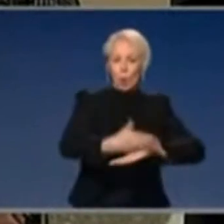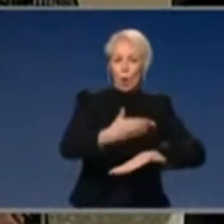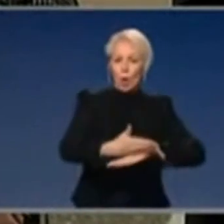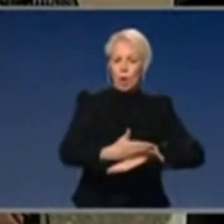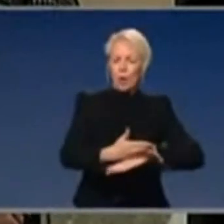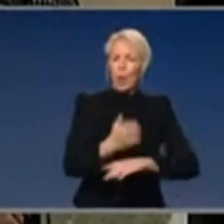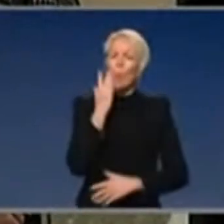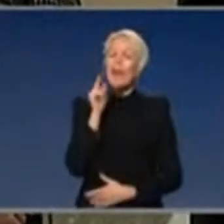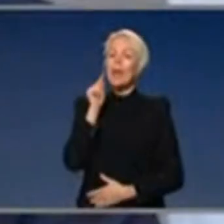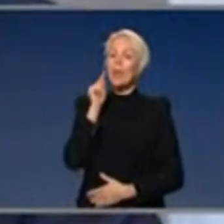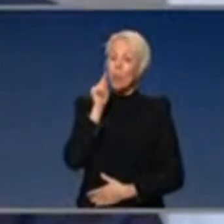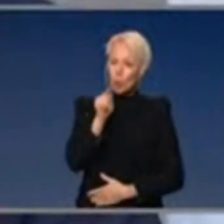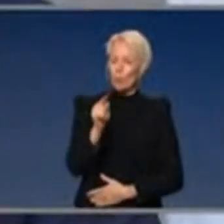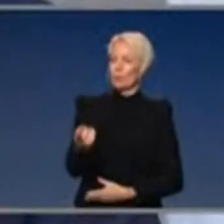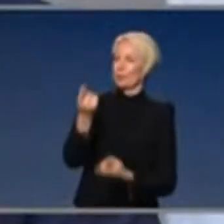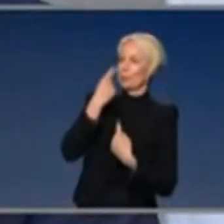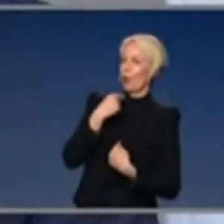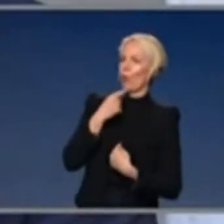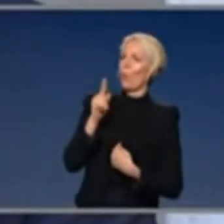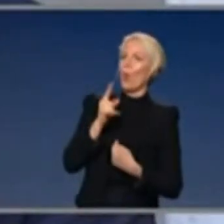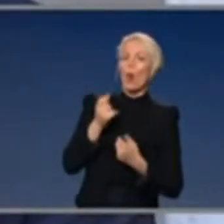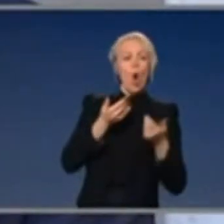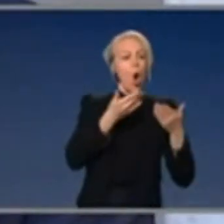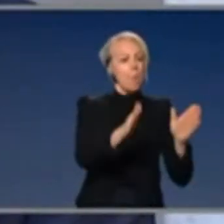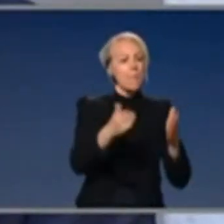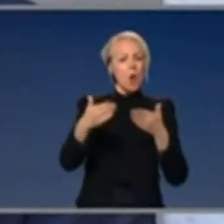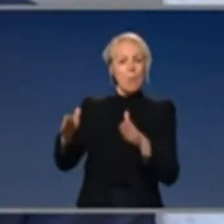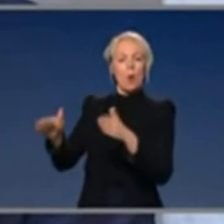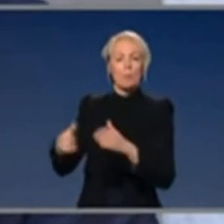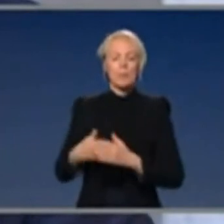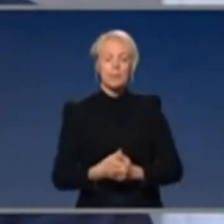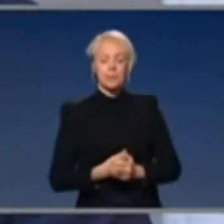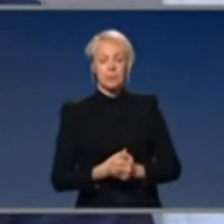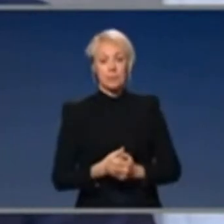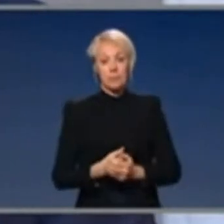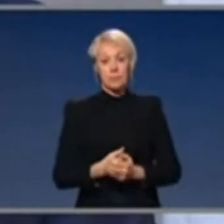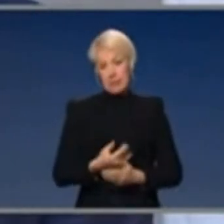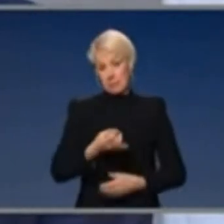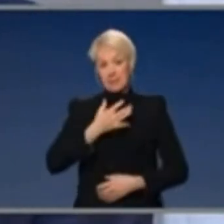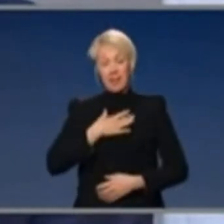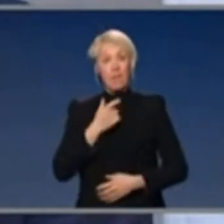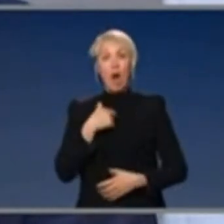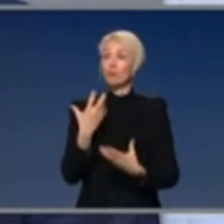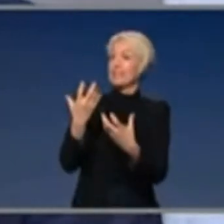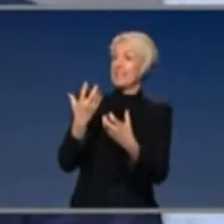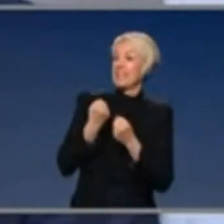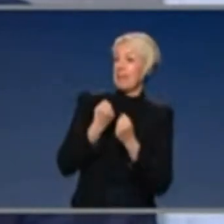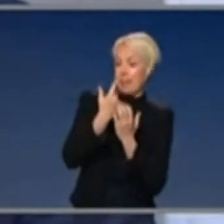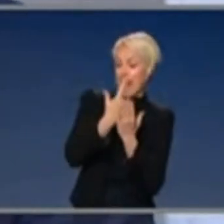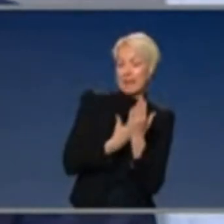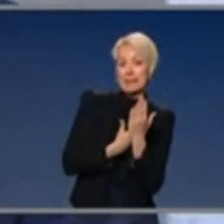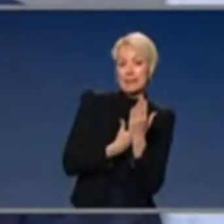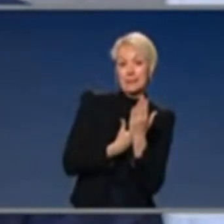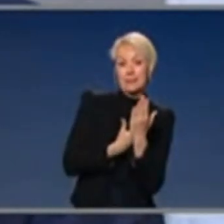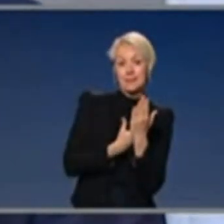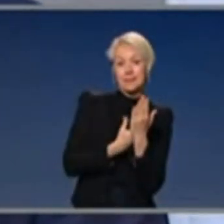be allowed to remain open? I received the final list personally a few moments before